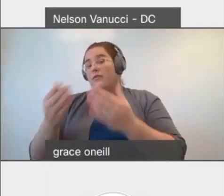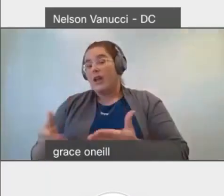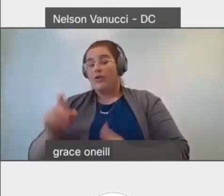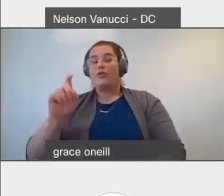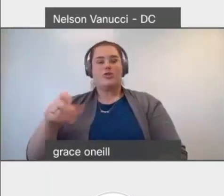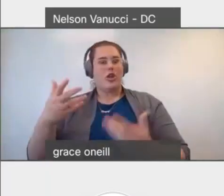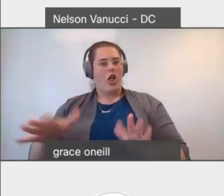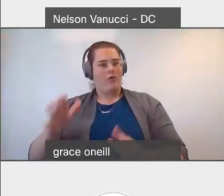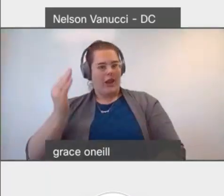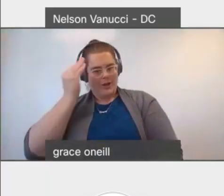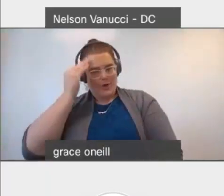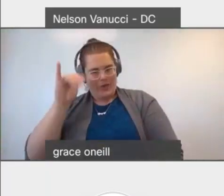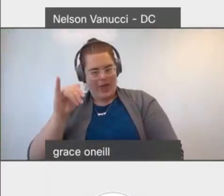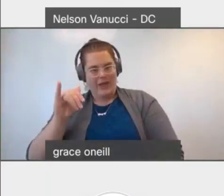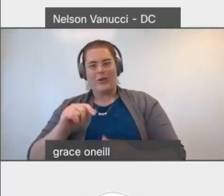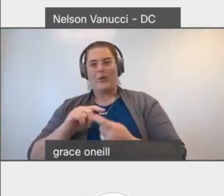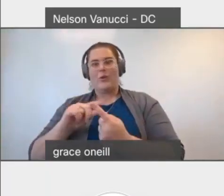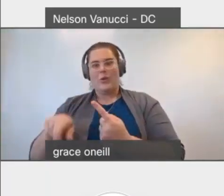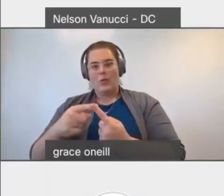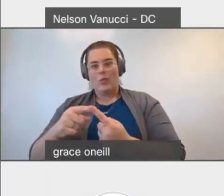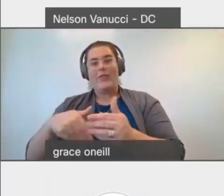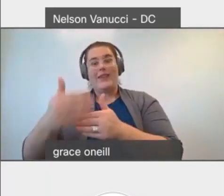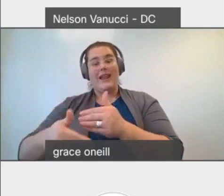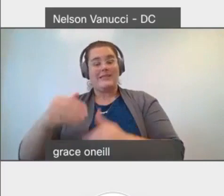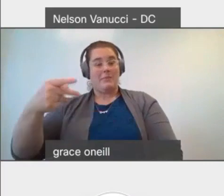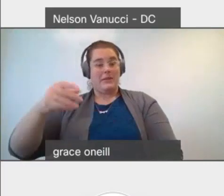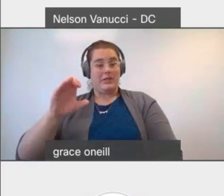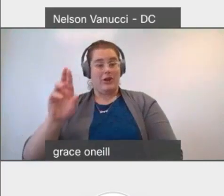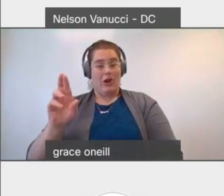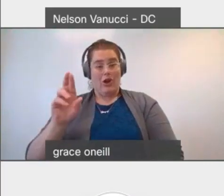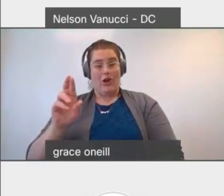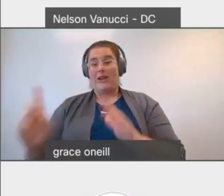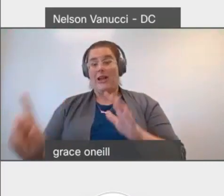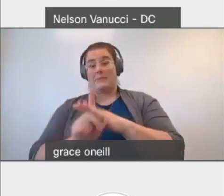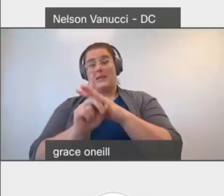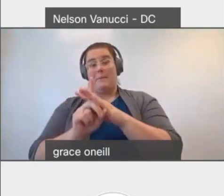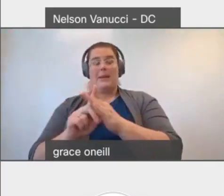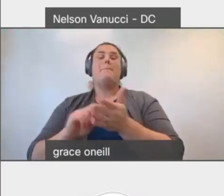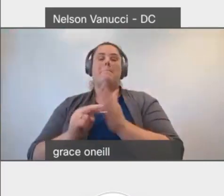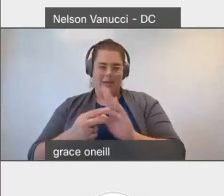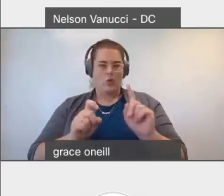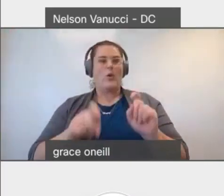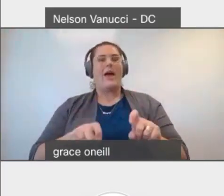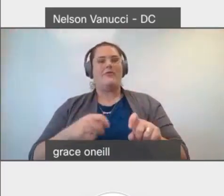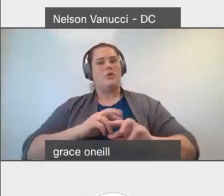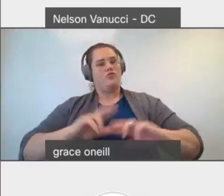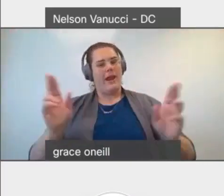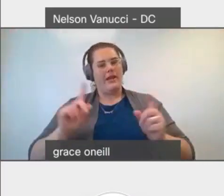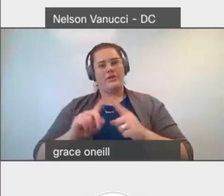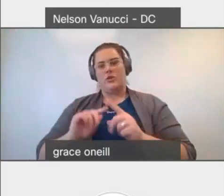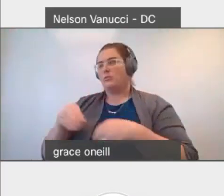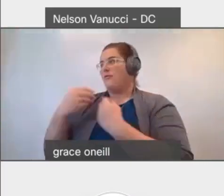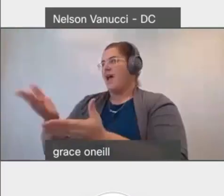that when your next PCR comes up, you need to be able to provide documentation that a person